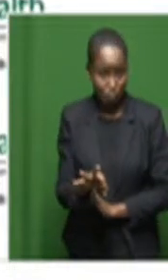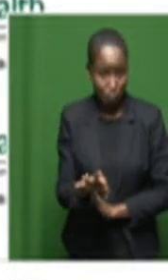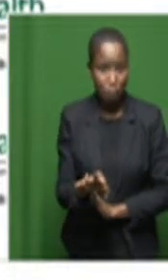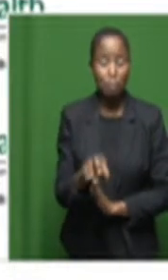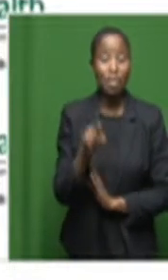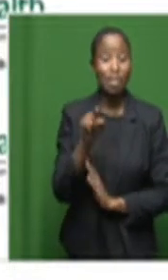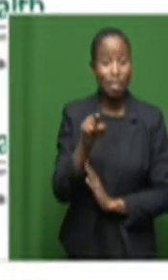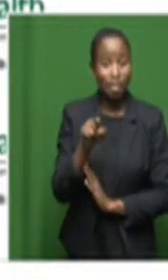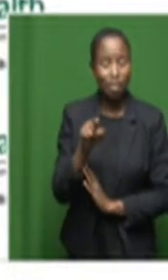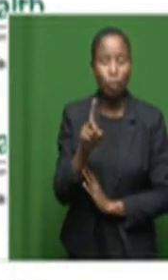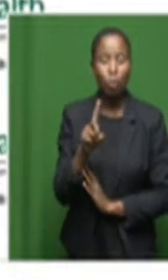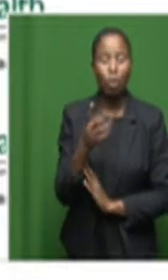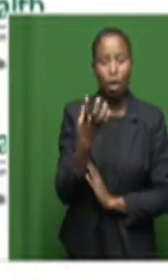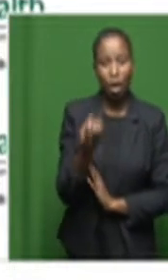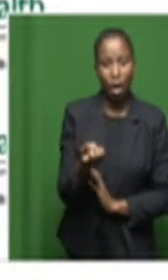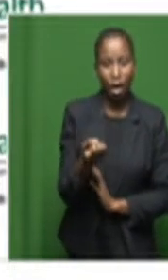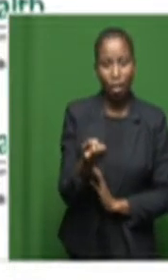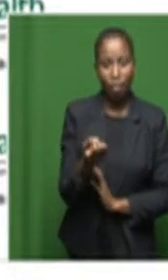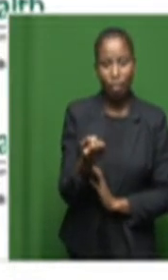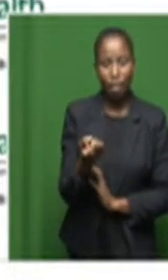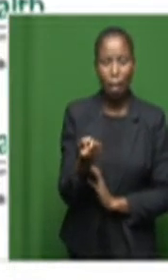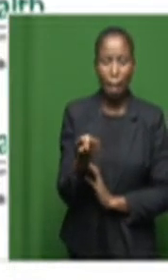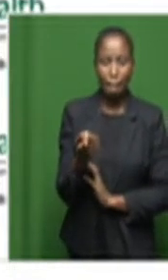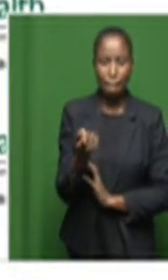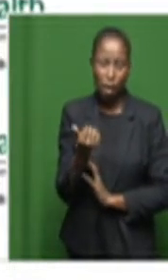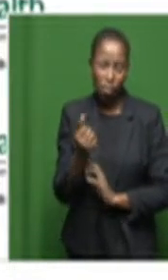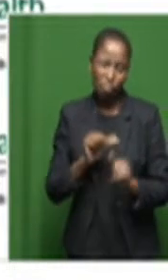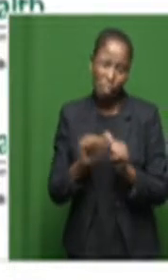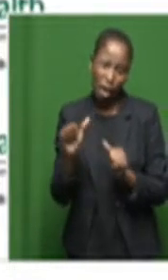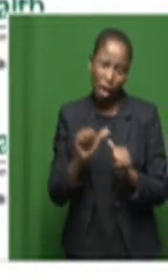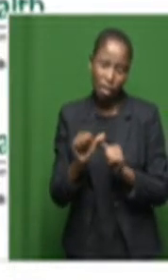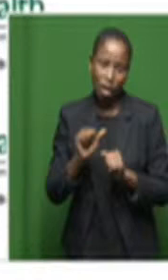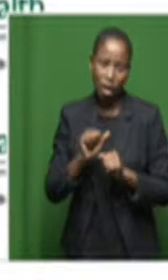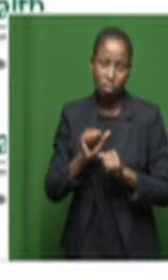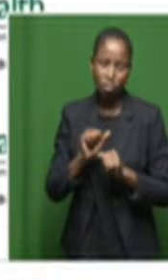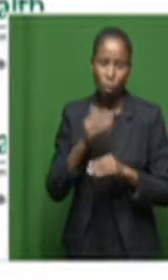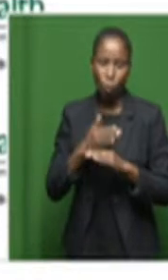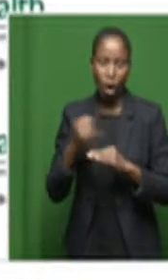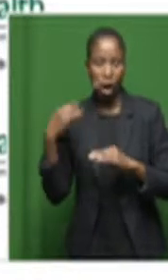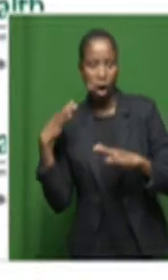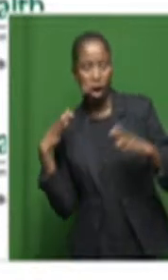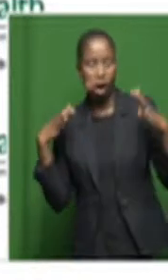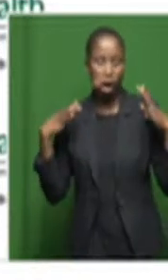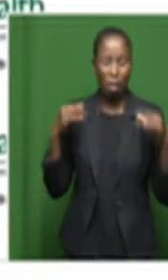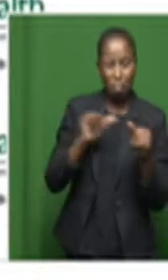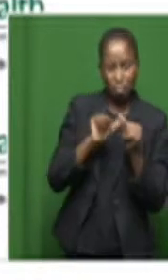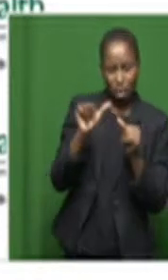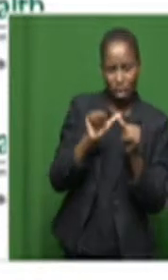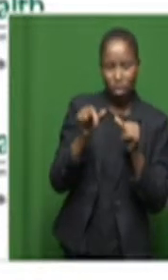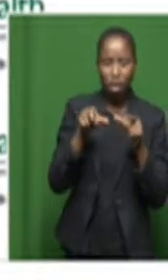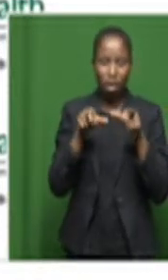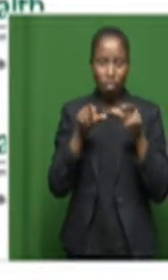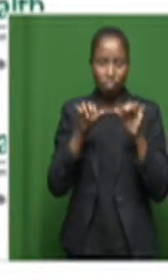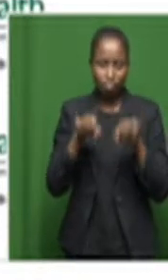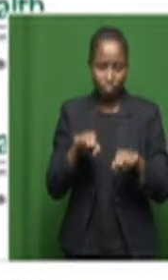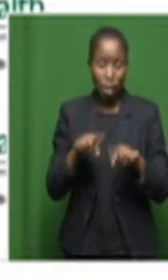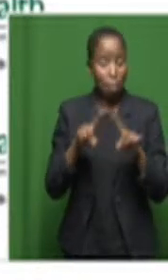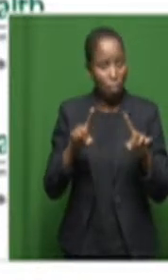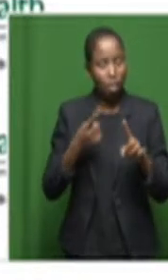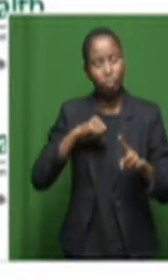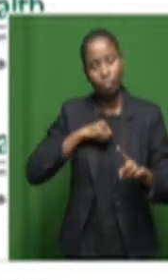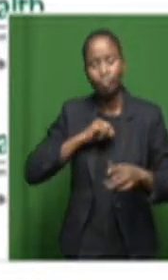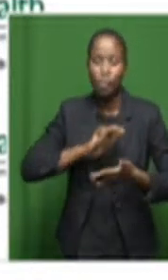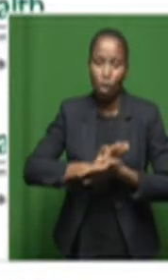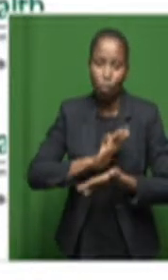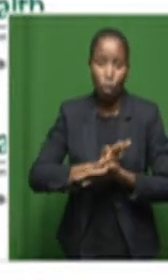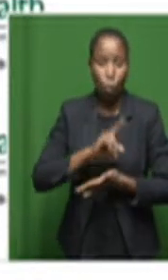there is a little bit of relief on the pressure on our hospitals. But we appreciate the fact that this is just